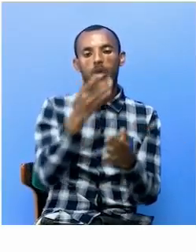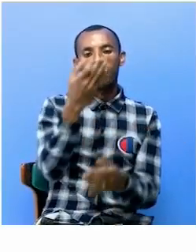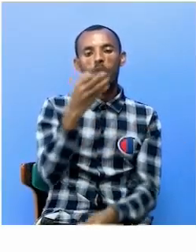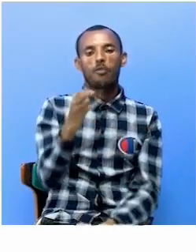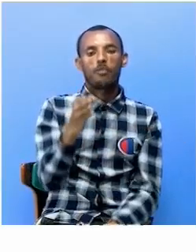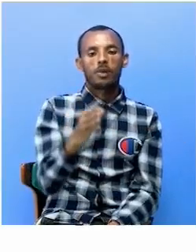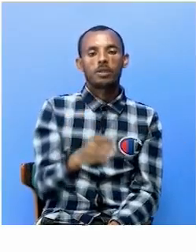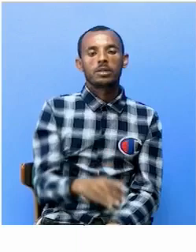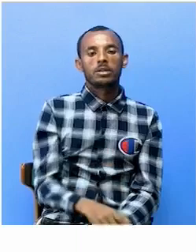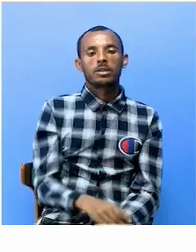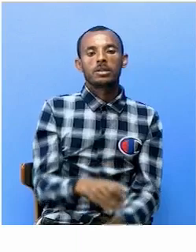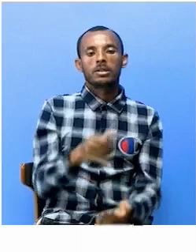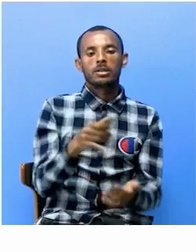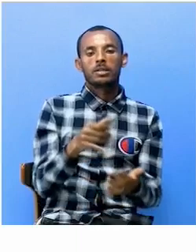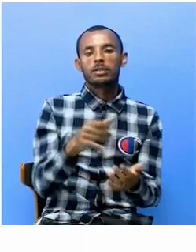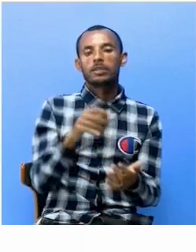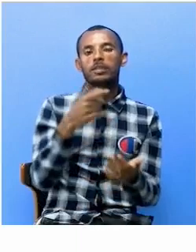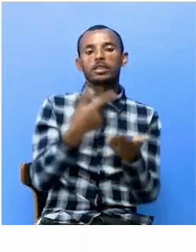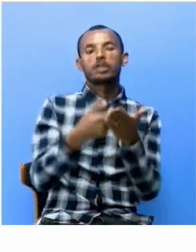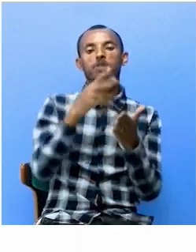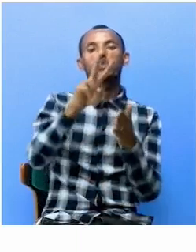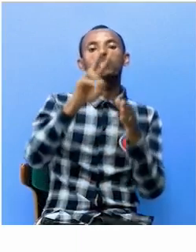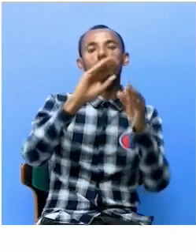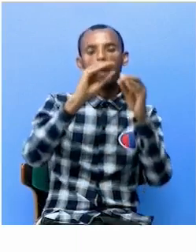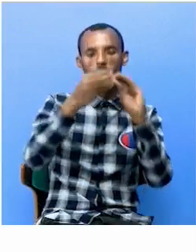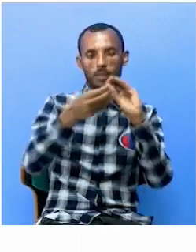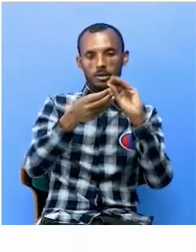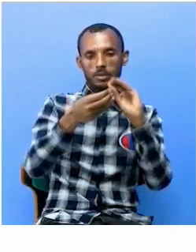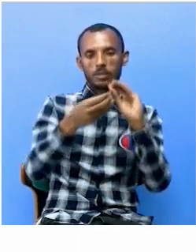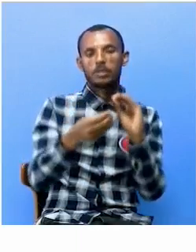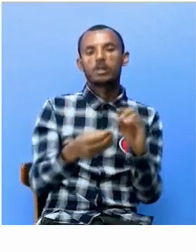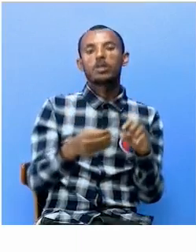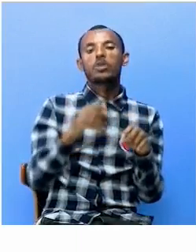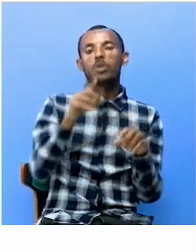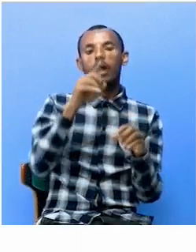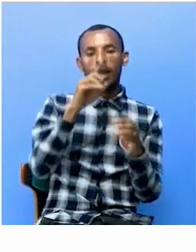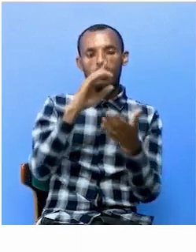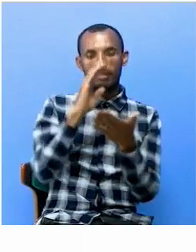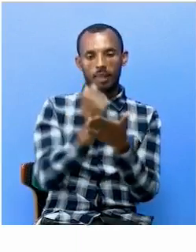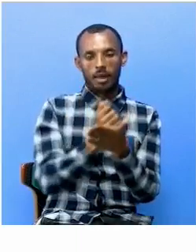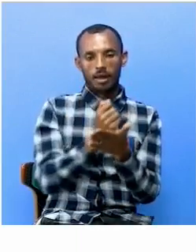of these 2 numbers, okay? So you can take